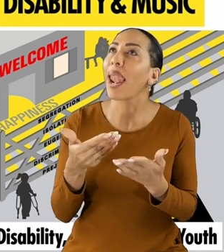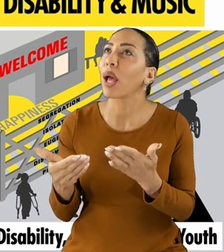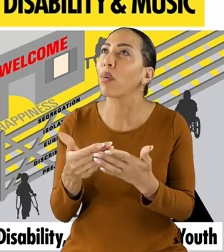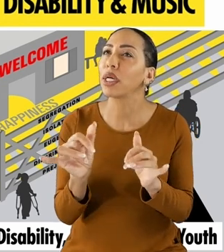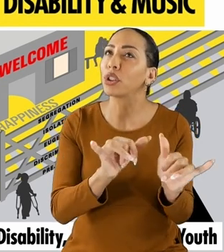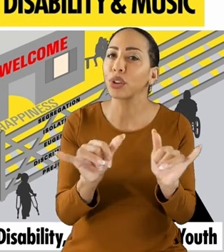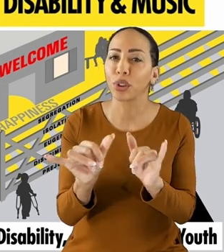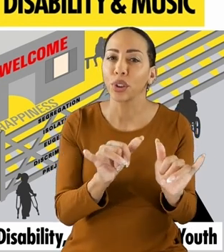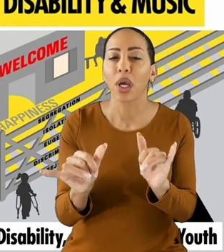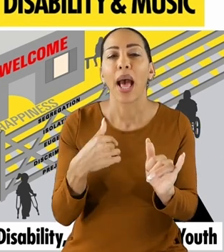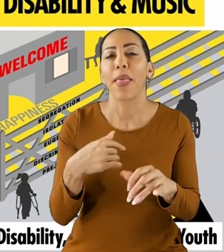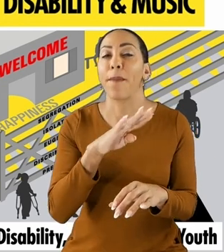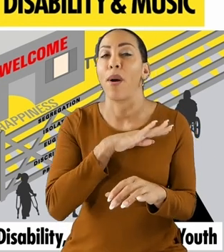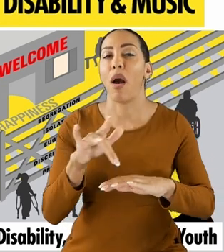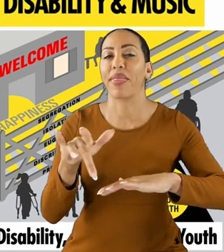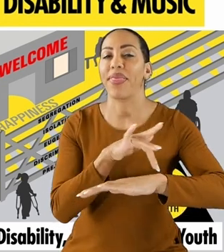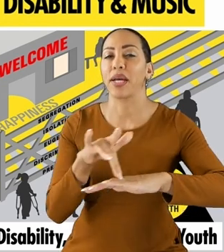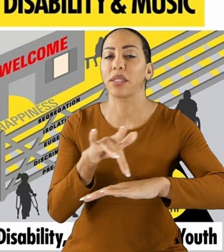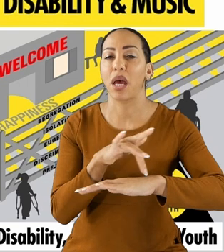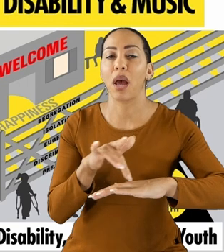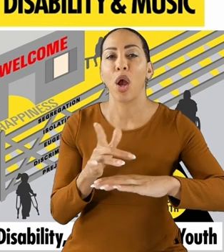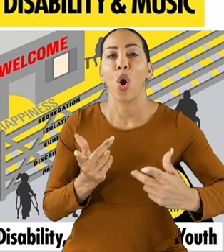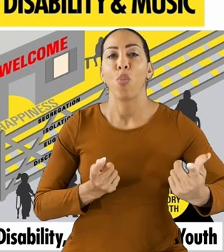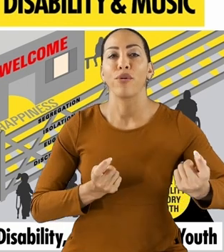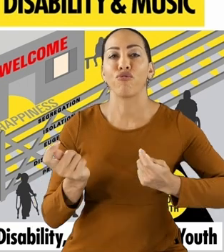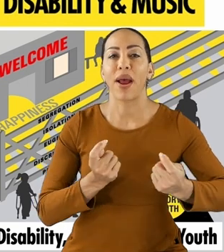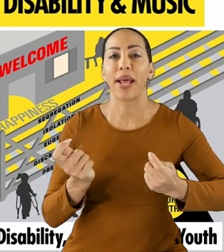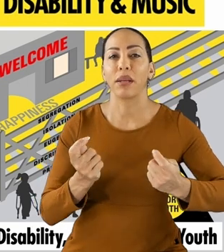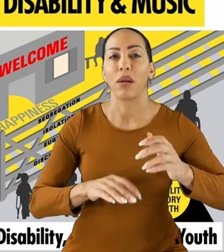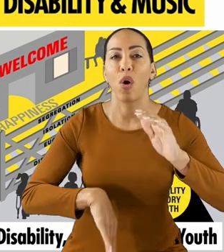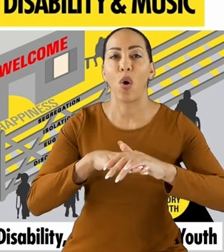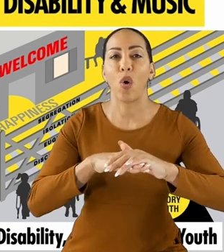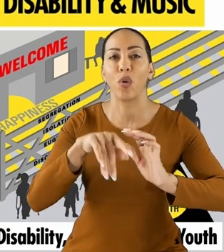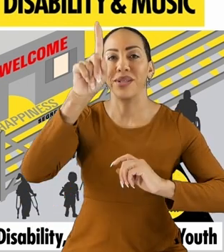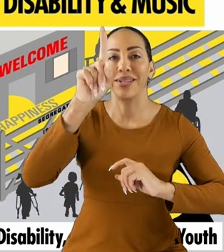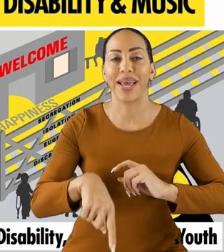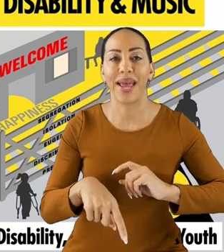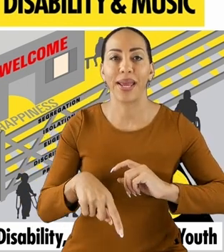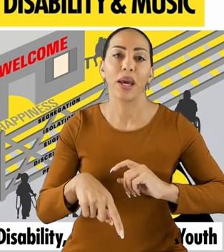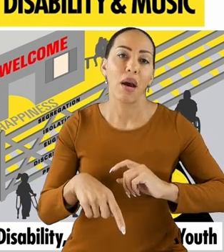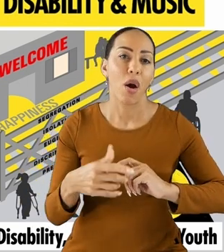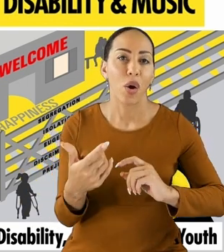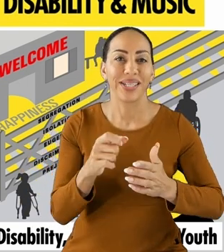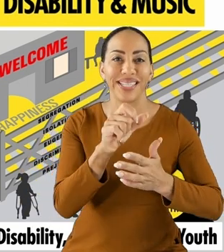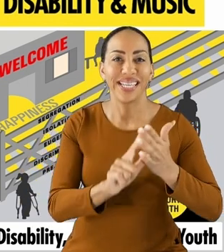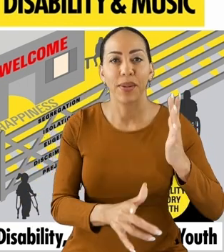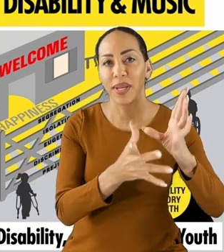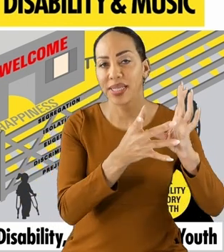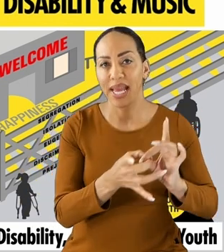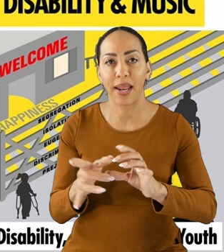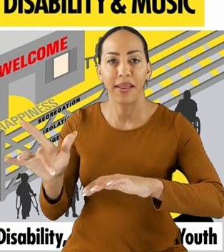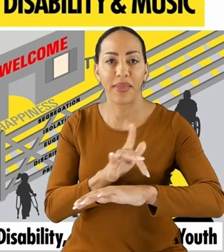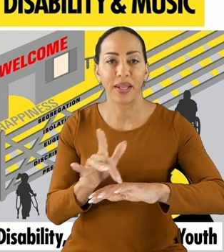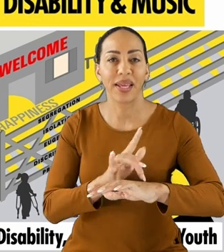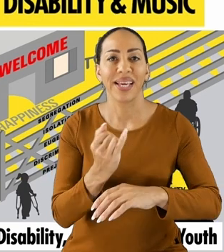or was it the language, it was one or other, we also had the Park Theatre. We ran a whole day on disability in theatre, which was quite